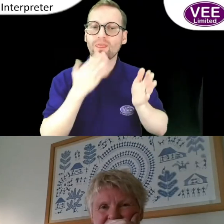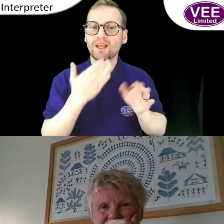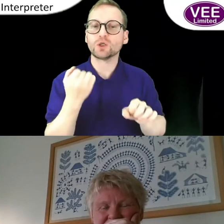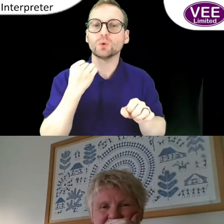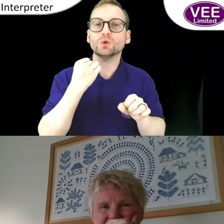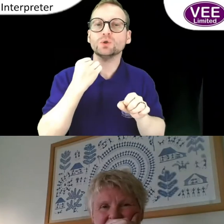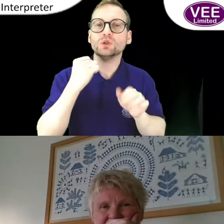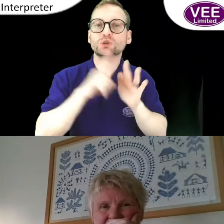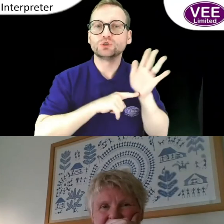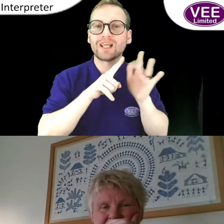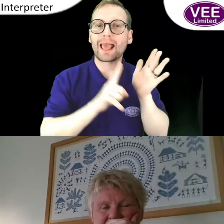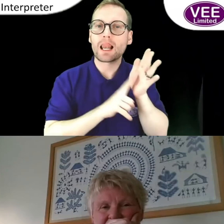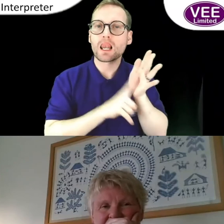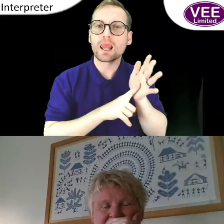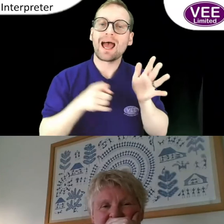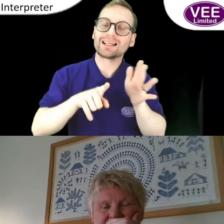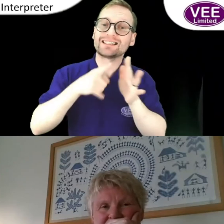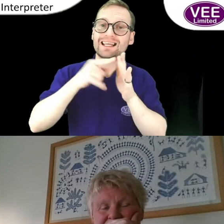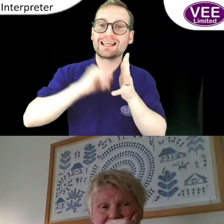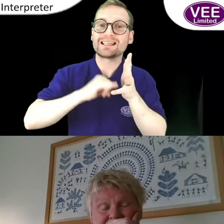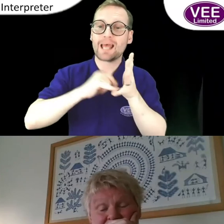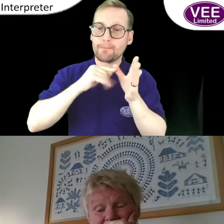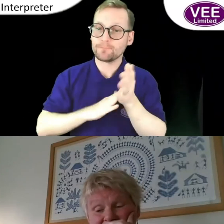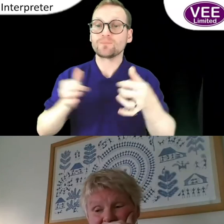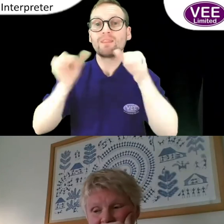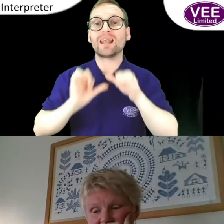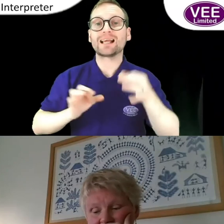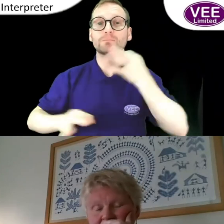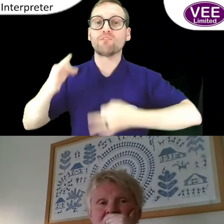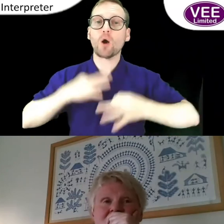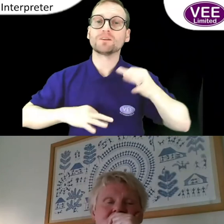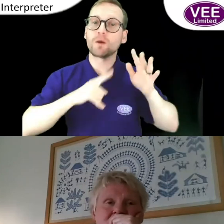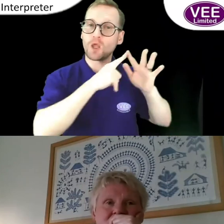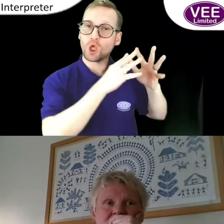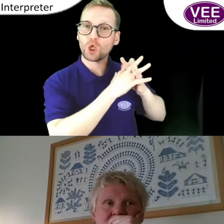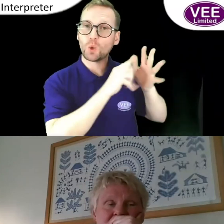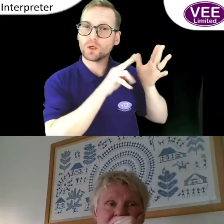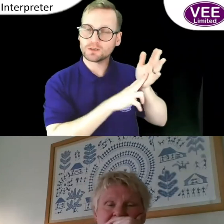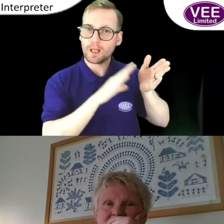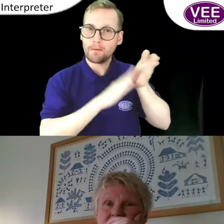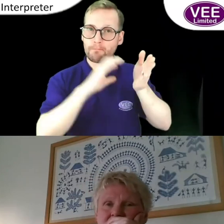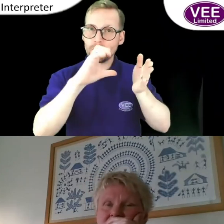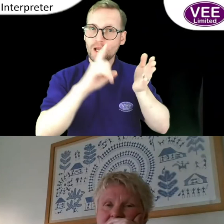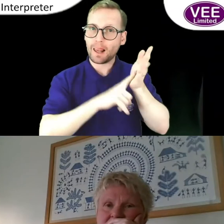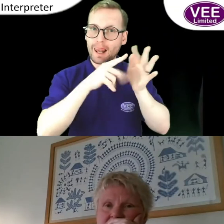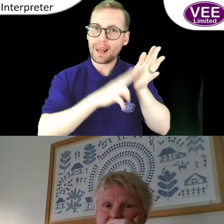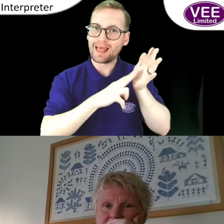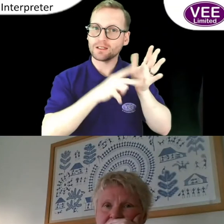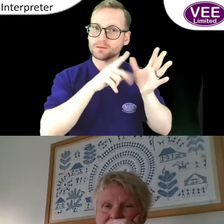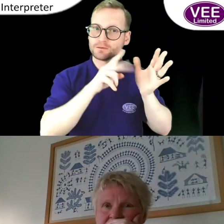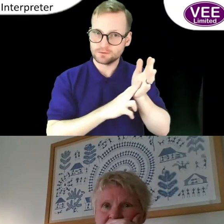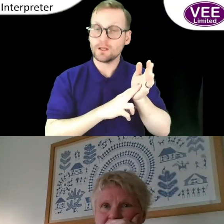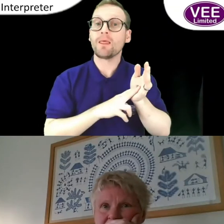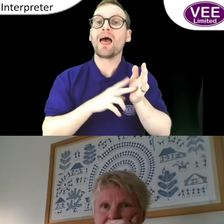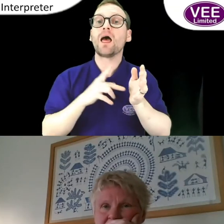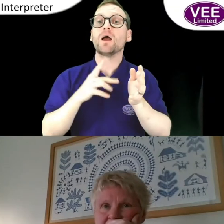Issam. Just as the next performance from Ewan McLennan is around 40 minutes long, and then we will bring the event